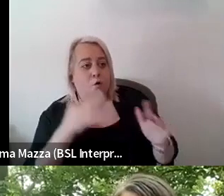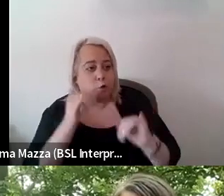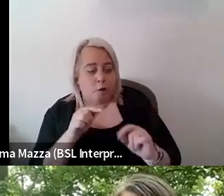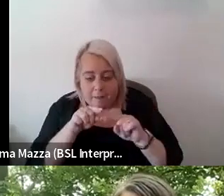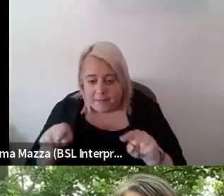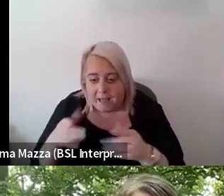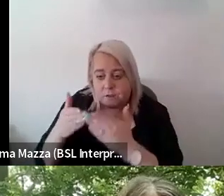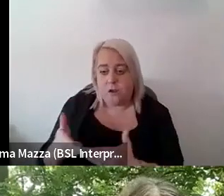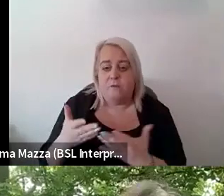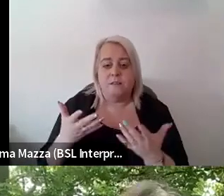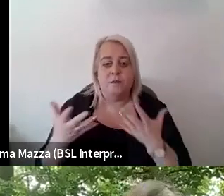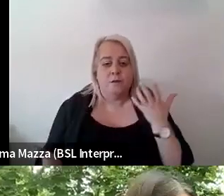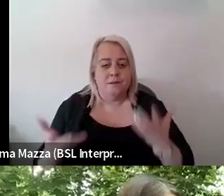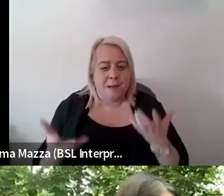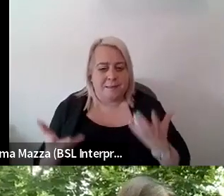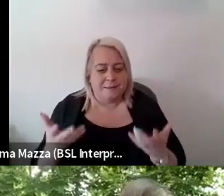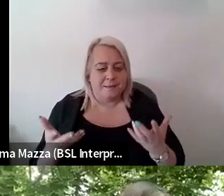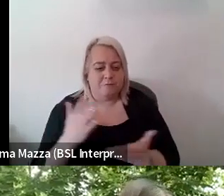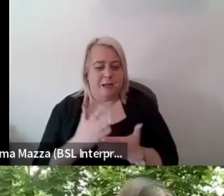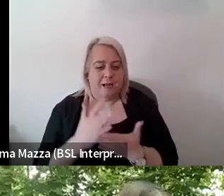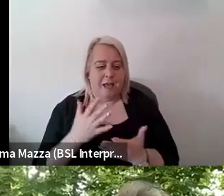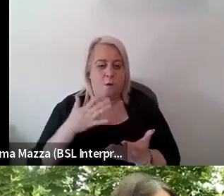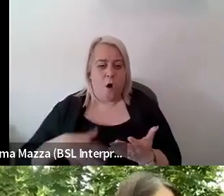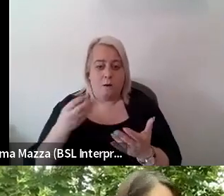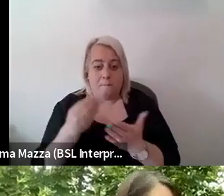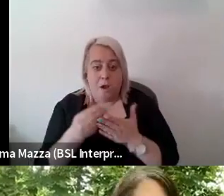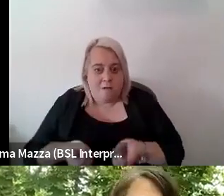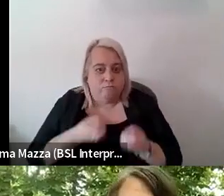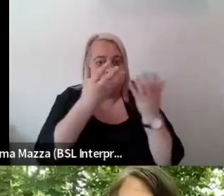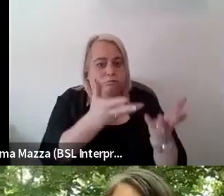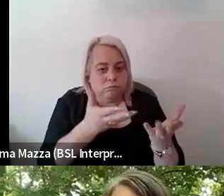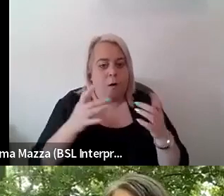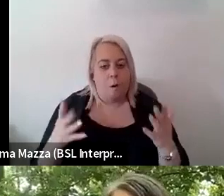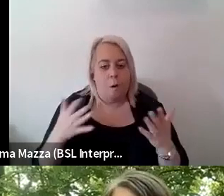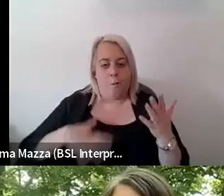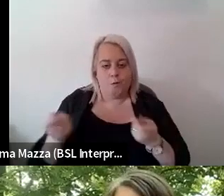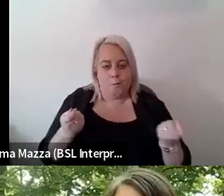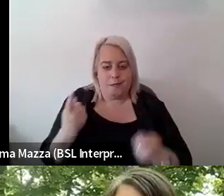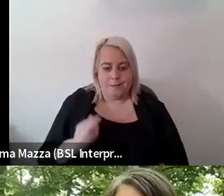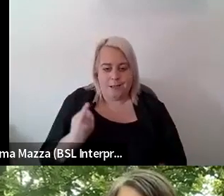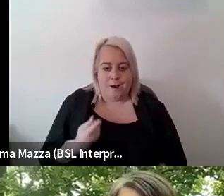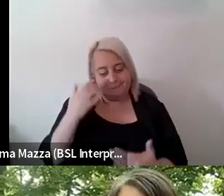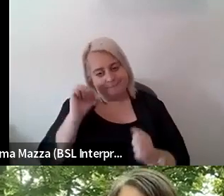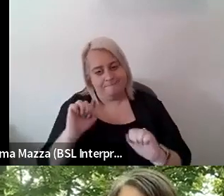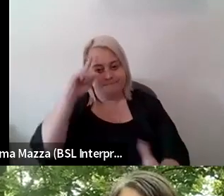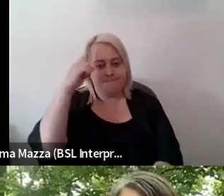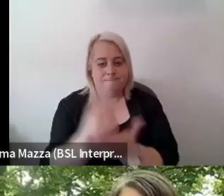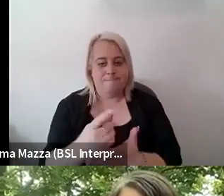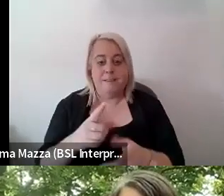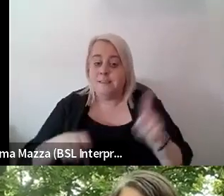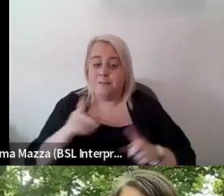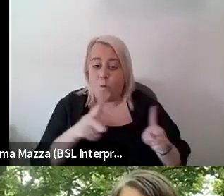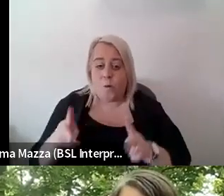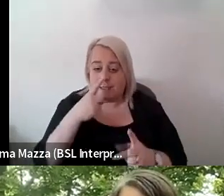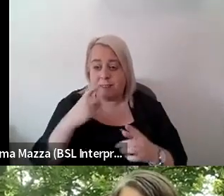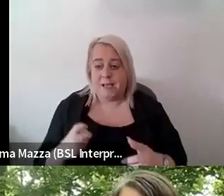how much resource you have in terms of, you know, whether or not you want to throw money at it, whether or not you want to manage it yourself. There's different ways of